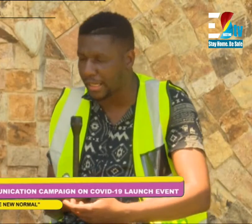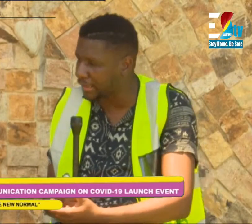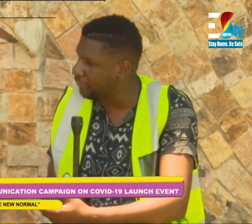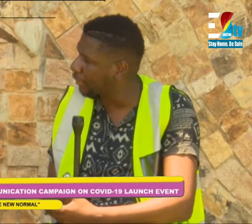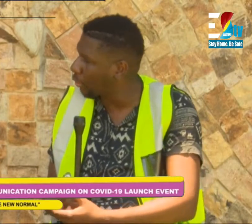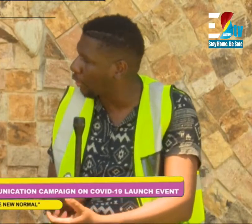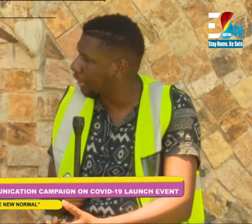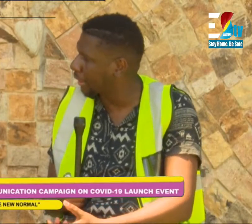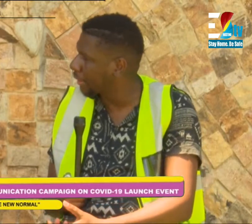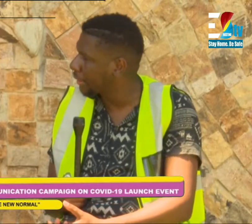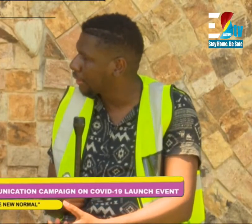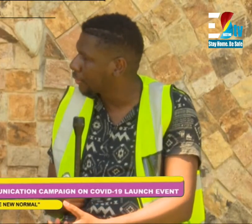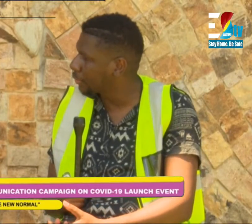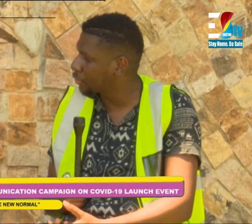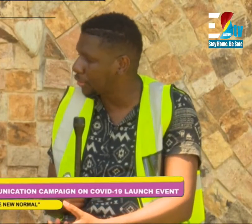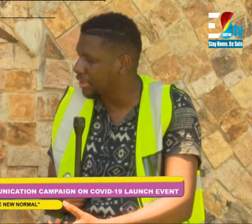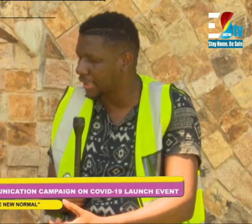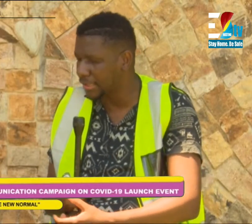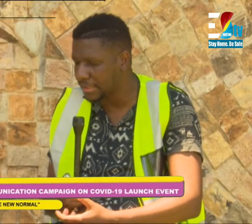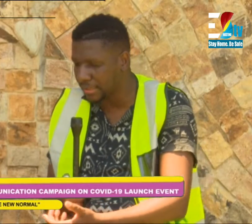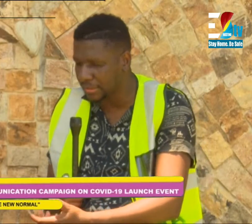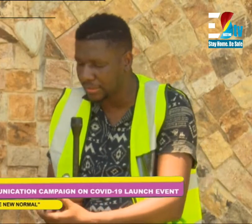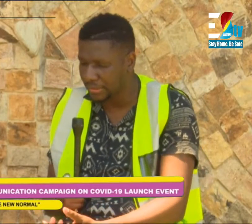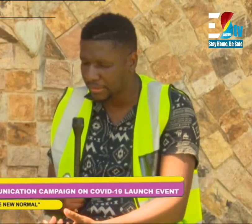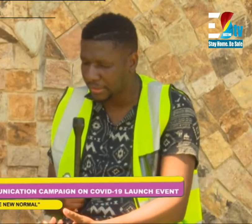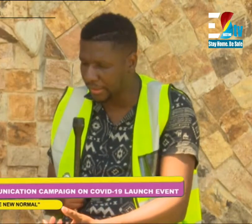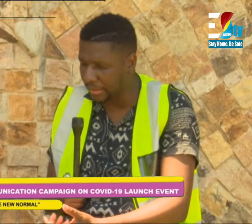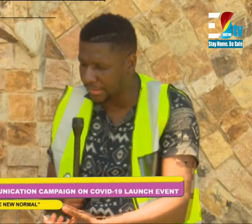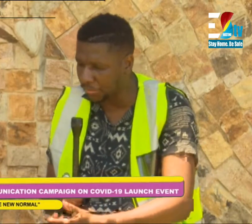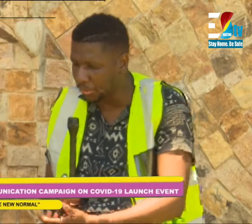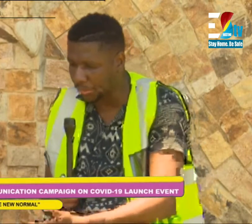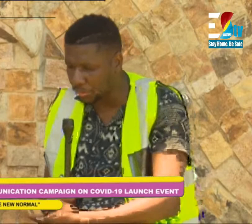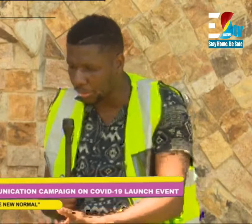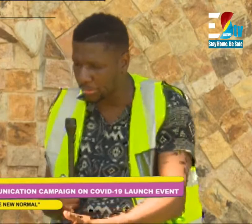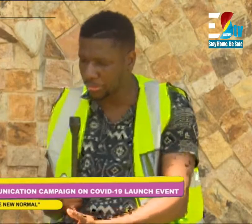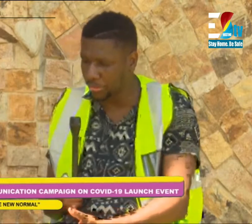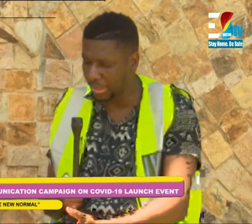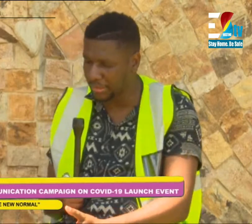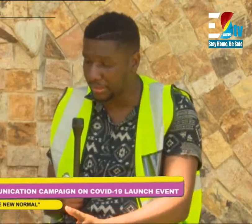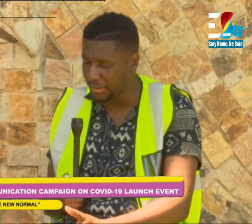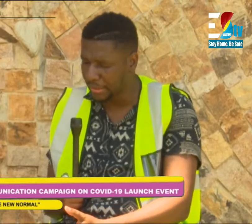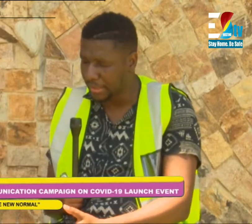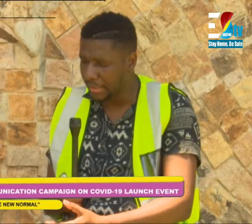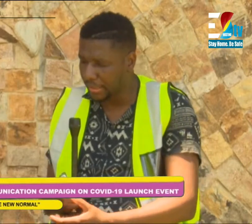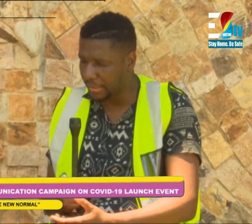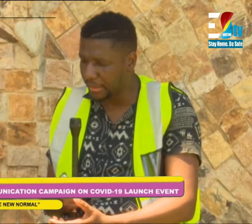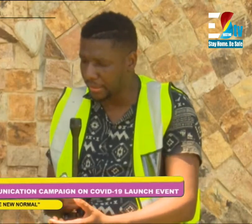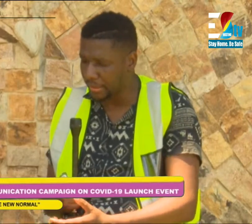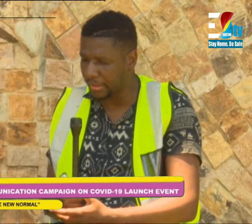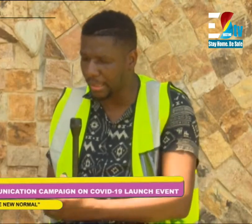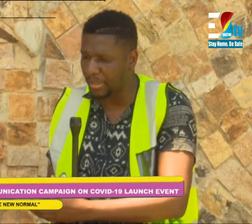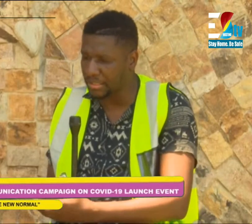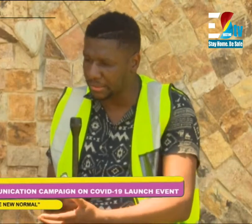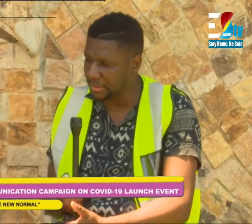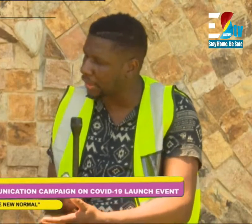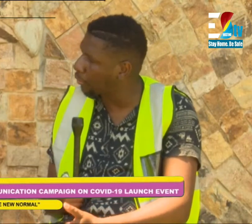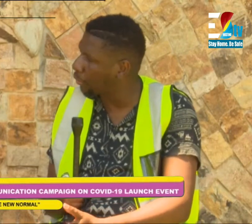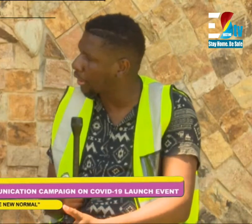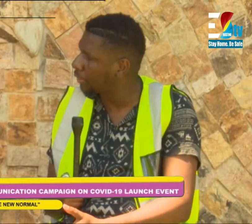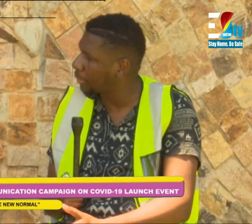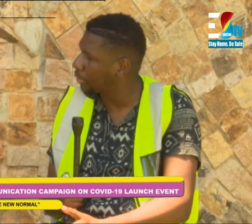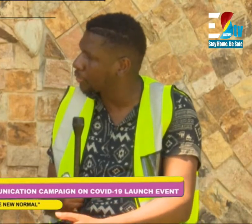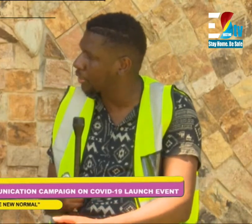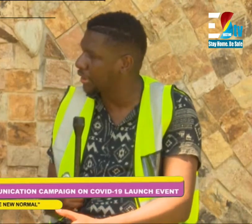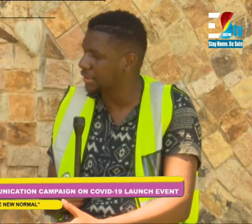affecteka live along. You know, so it's a lesson. So I told a song, you know, we had the Nalama industries in that